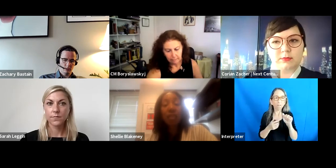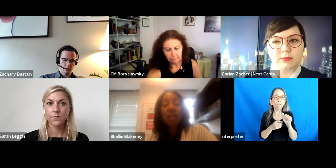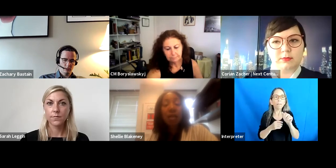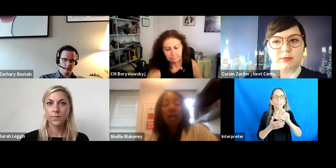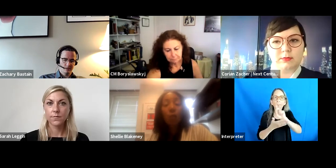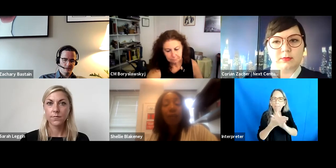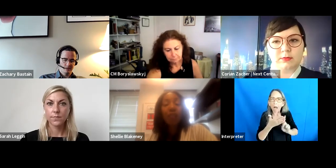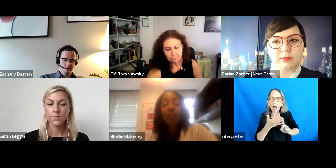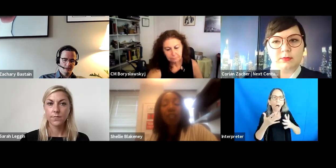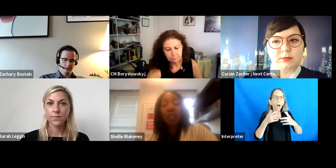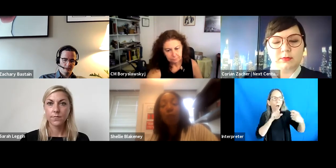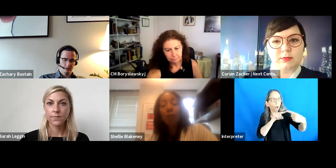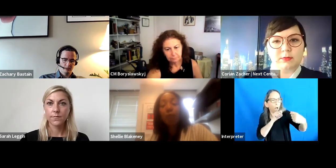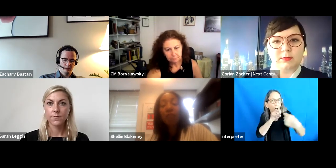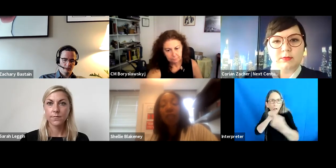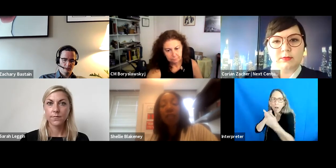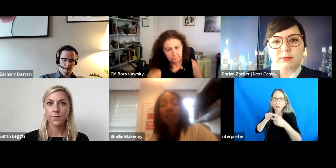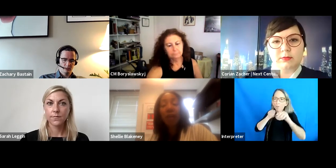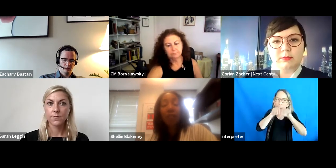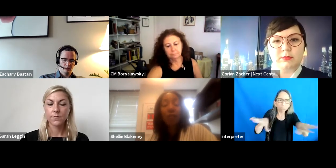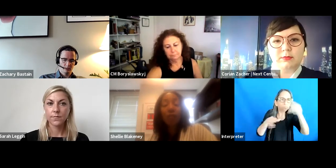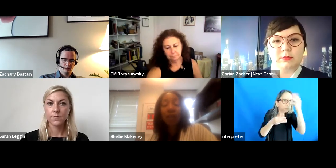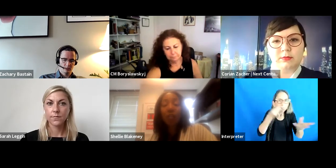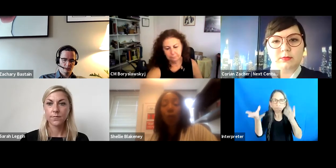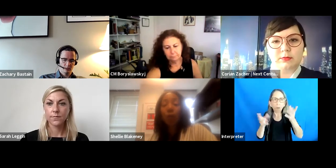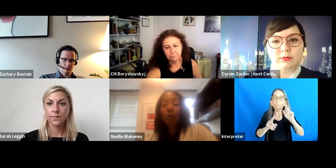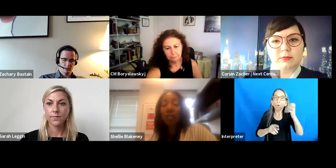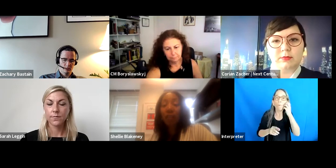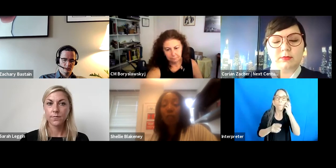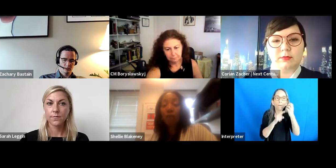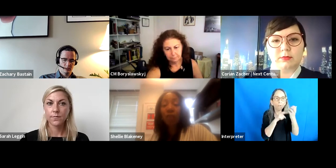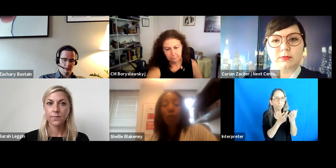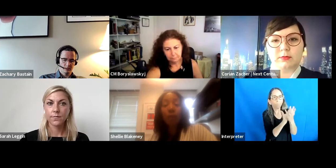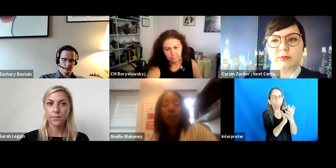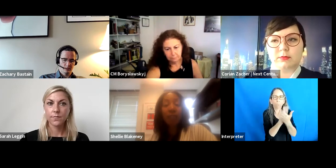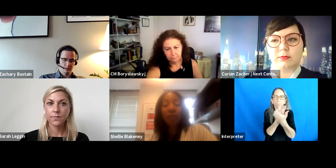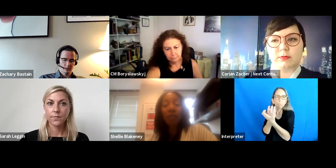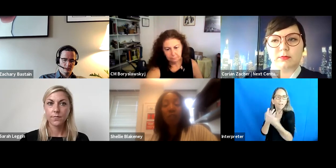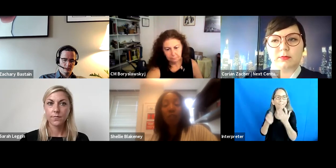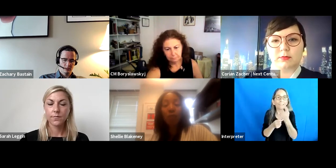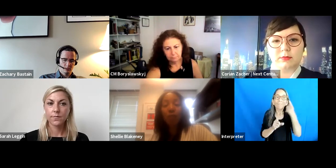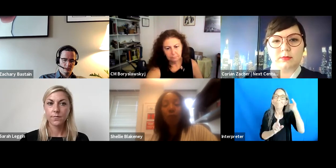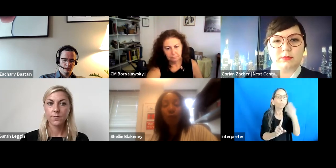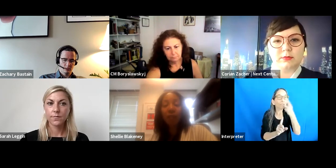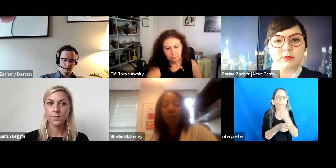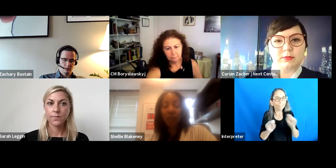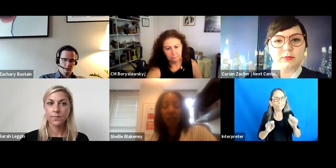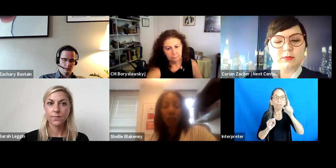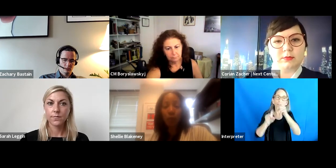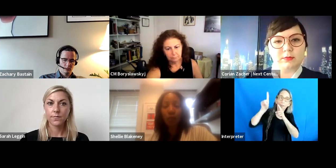safety. WEAs are sent to mobile devices by an authorized local, state, or federal public safety official to